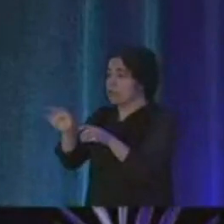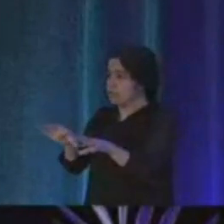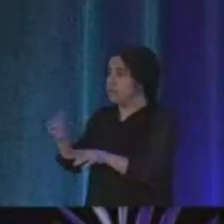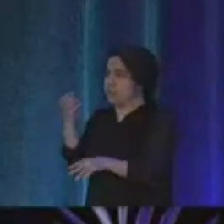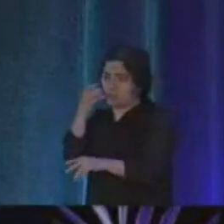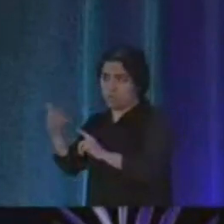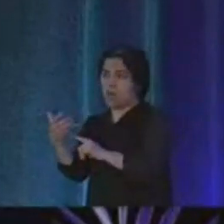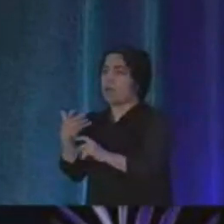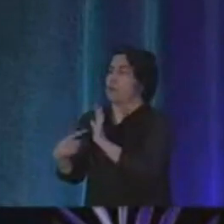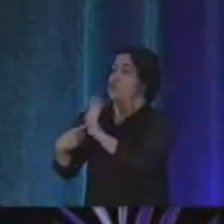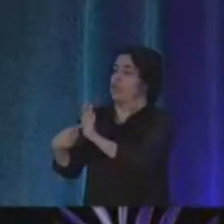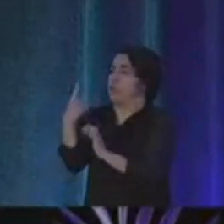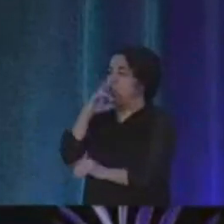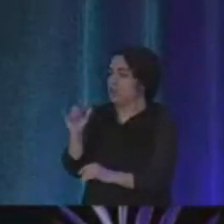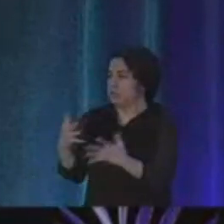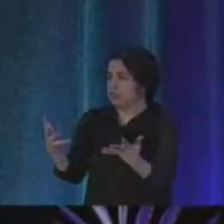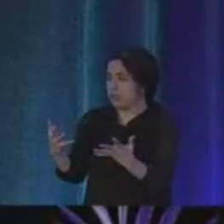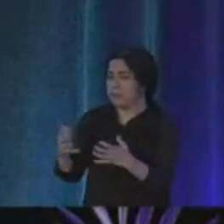like.